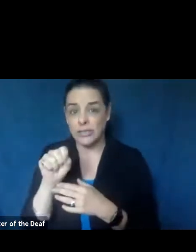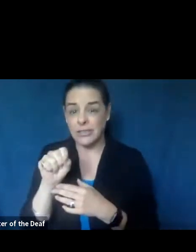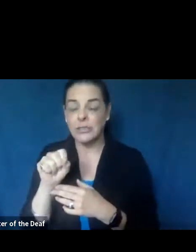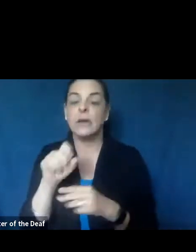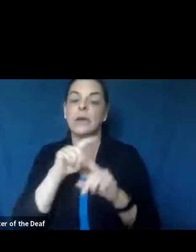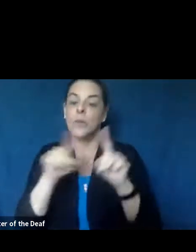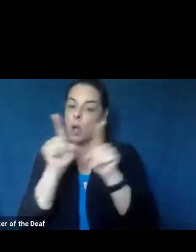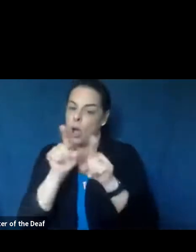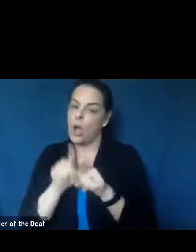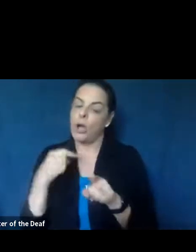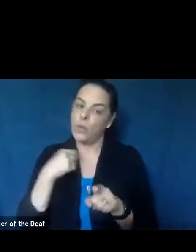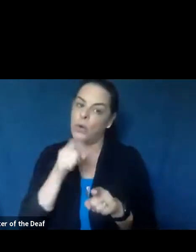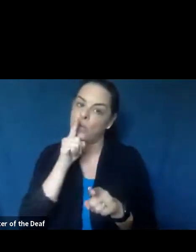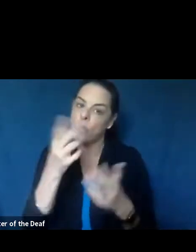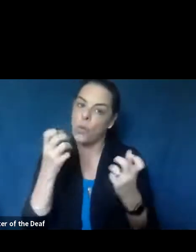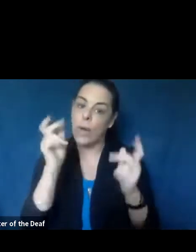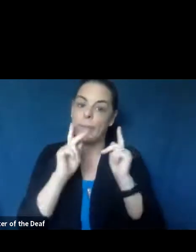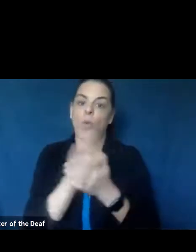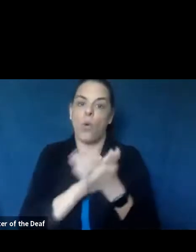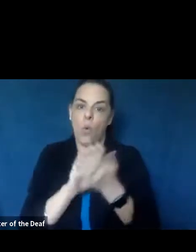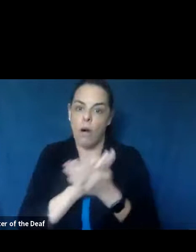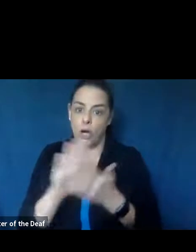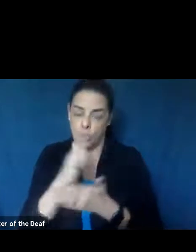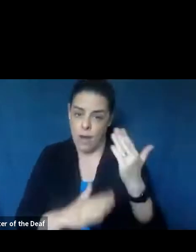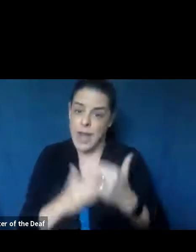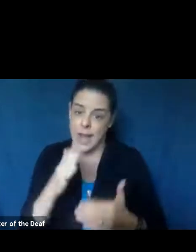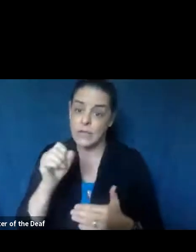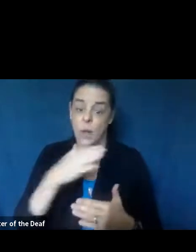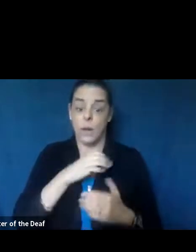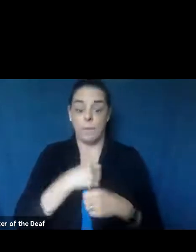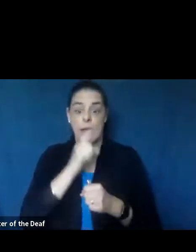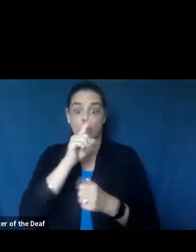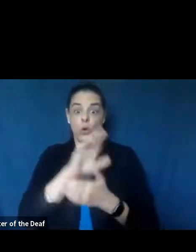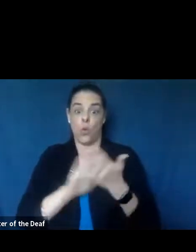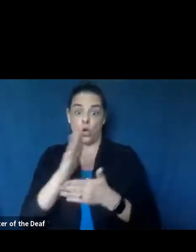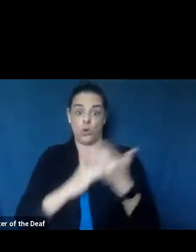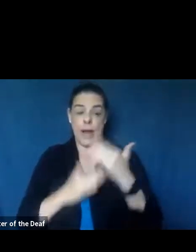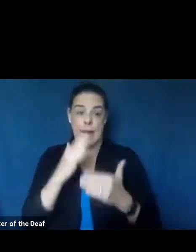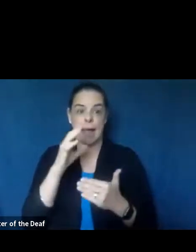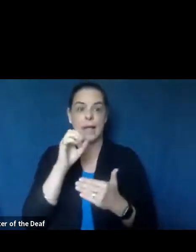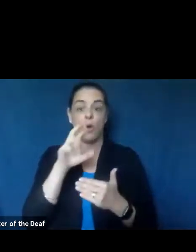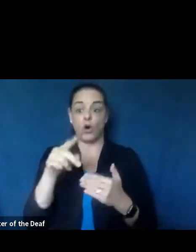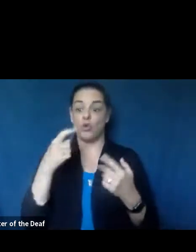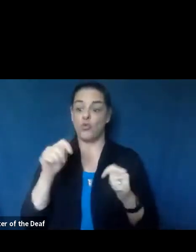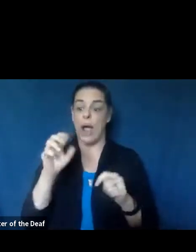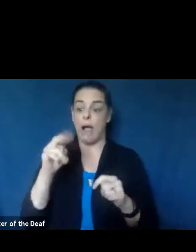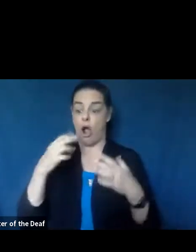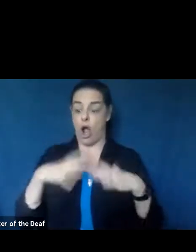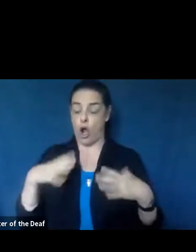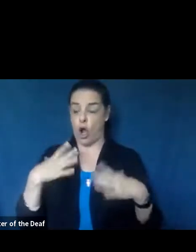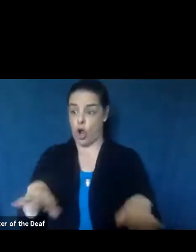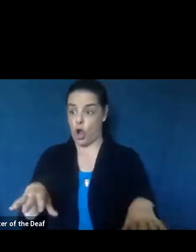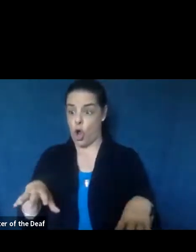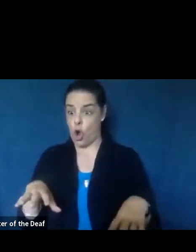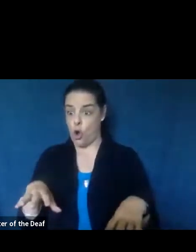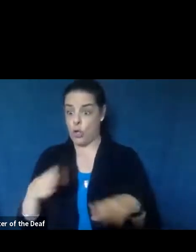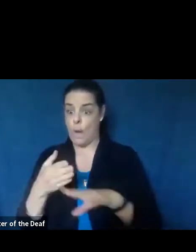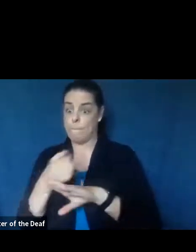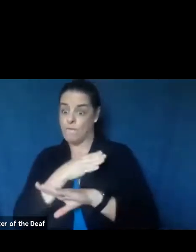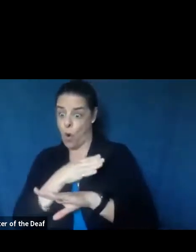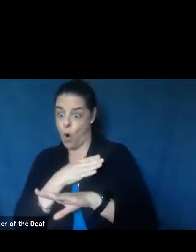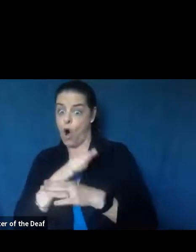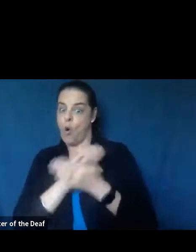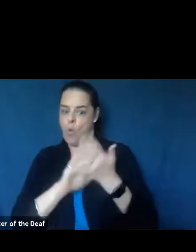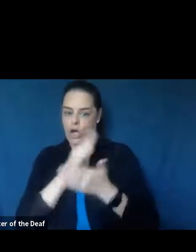we also really want everybody to be washing their hands. So make sure you wash your hands before you're trying on clothes if possible, and definitely after, and avoid touching